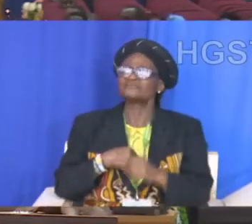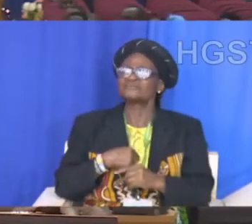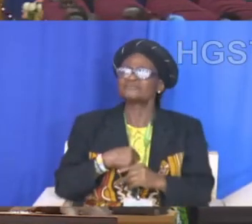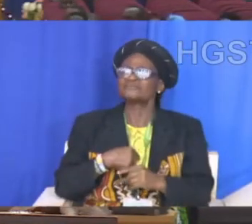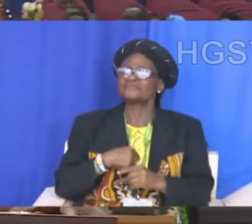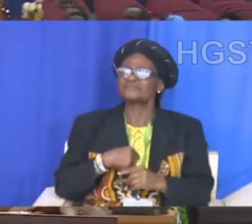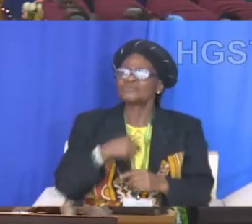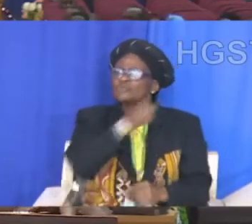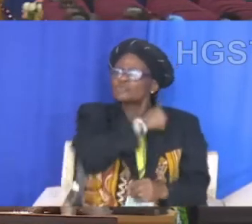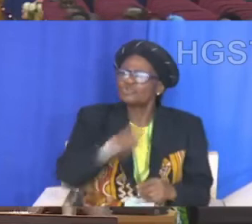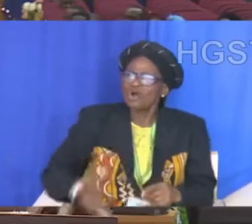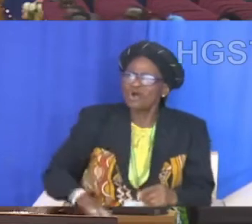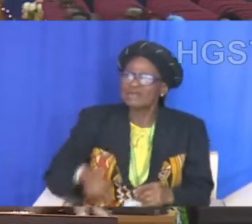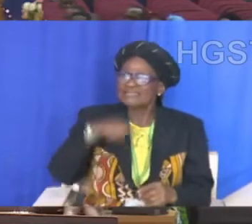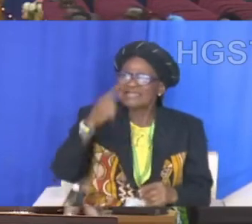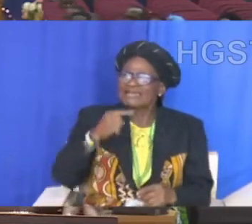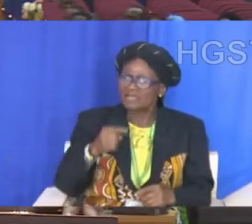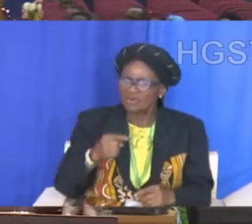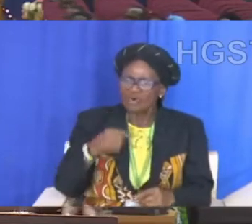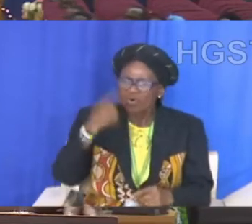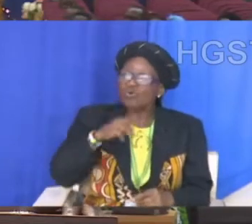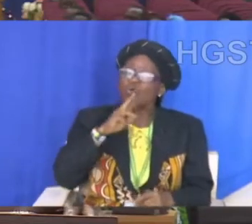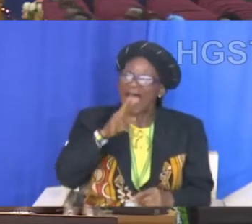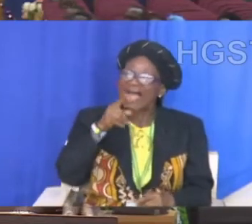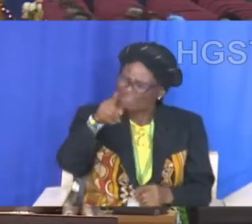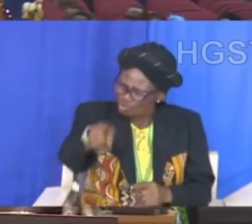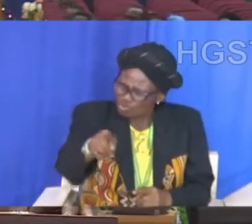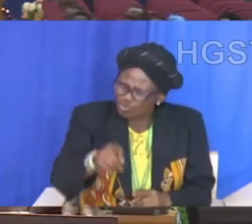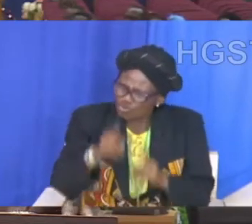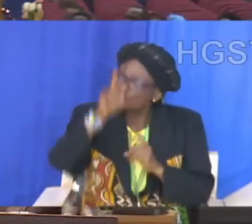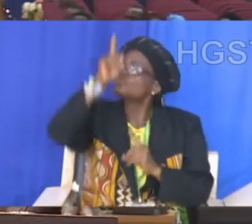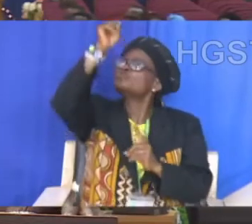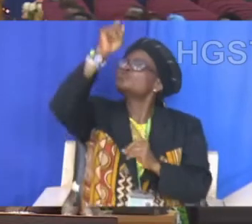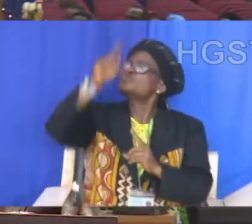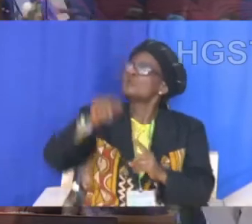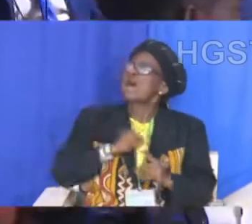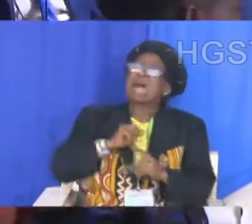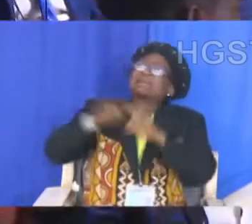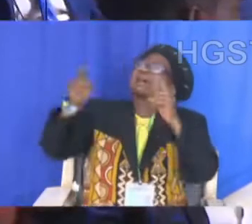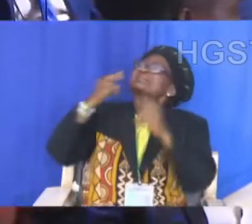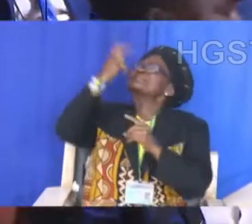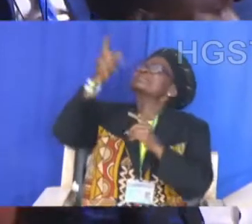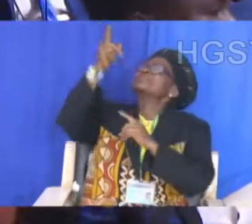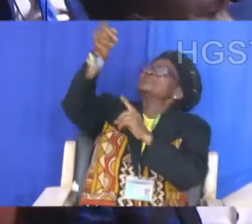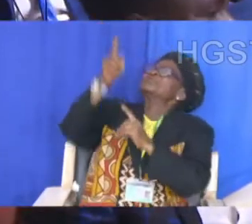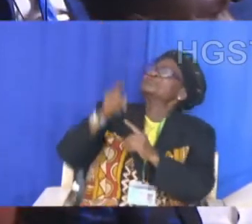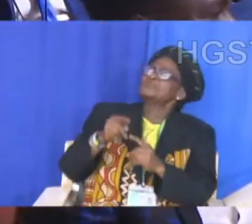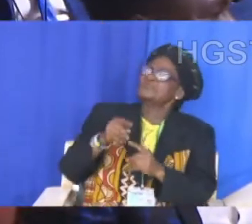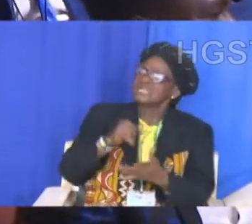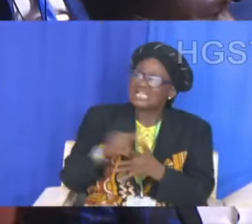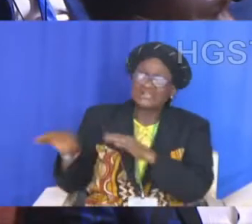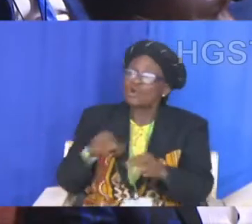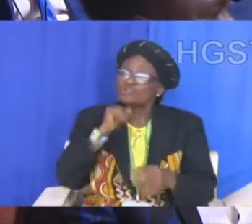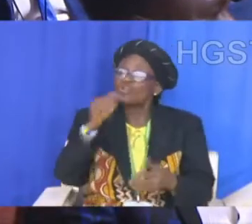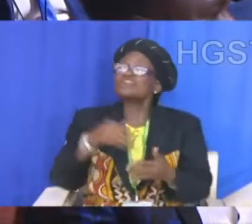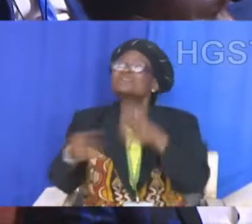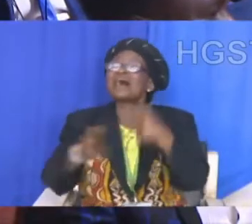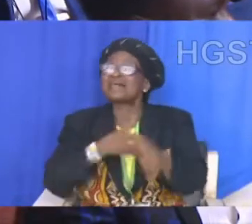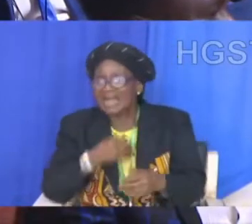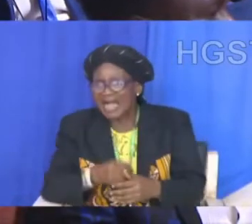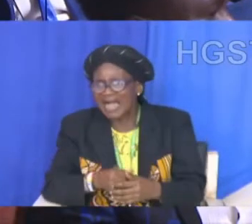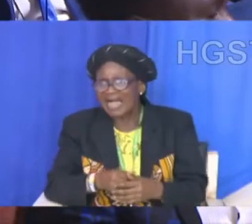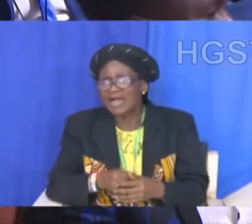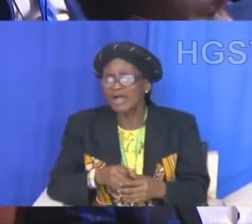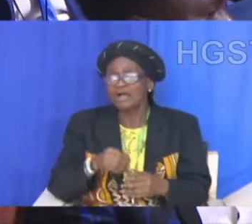So I said, "Who are you? I mean, I can't even see you." "Oh, well, it doesn't matter. You touch